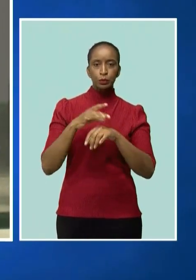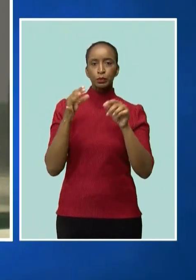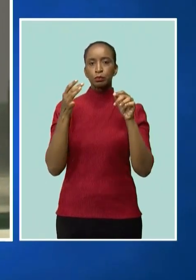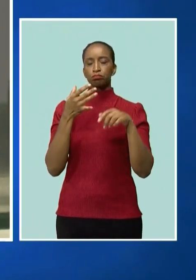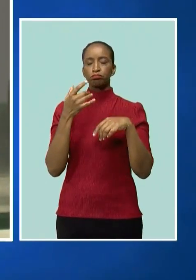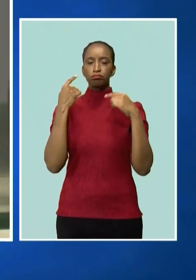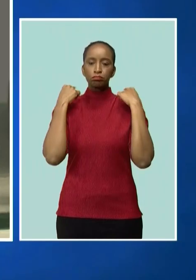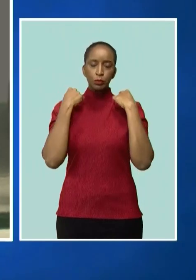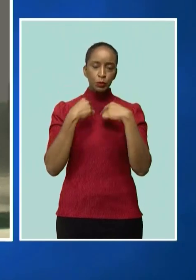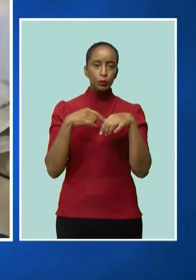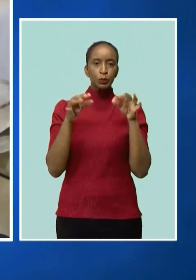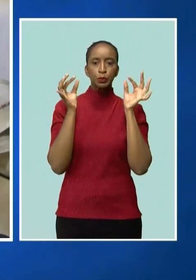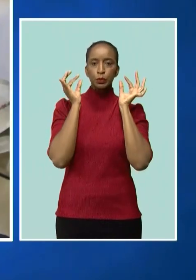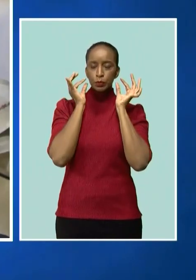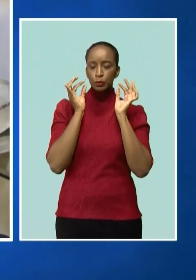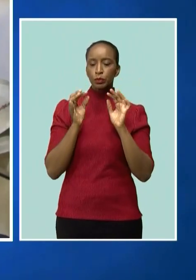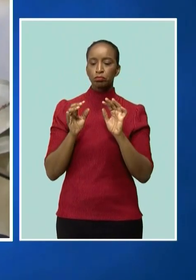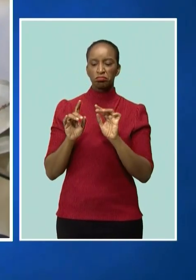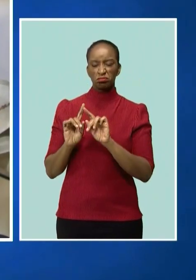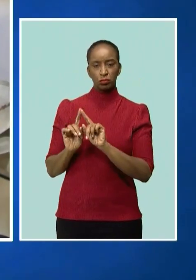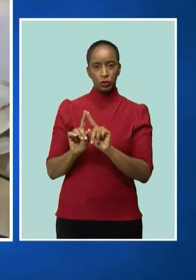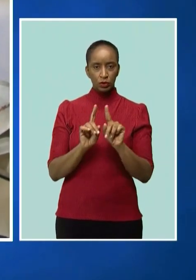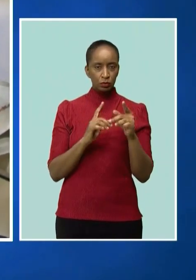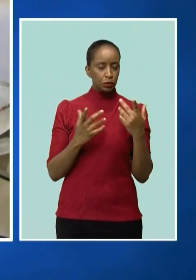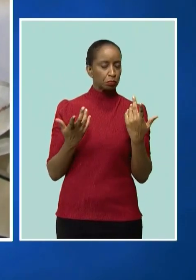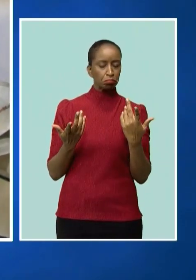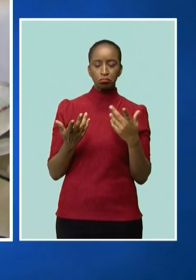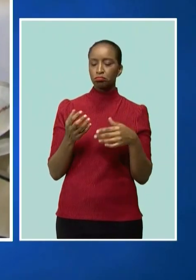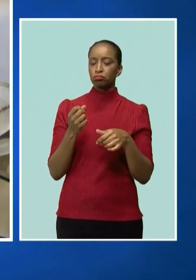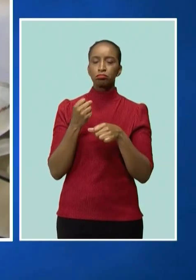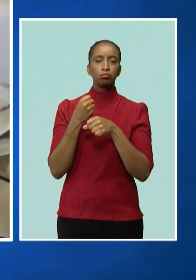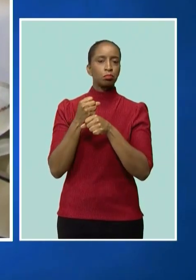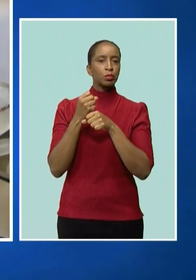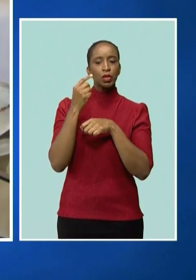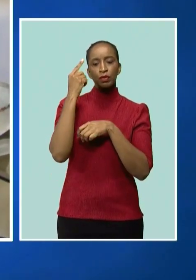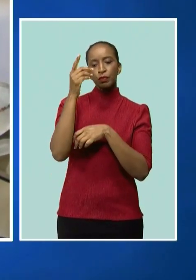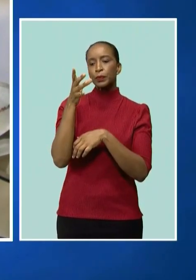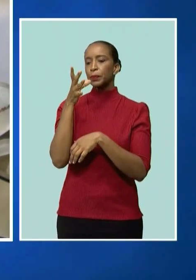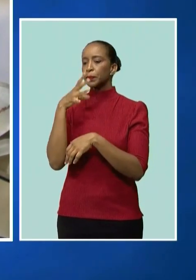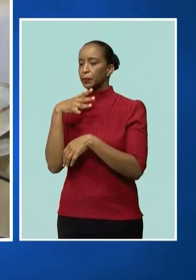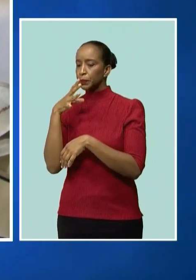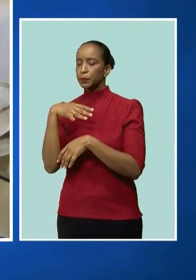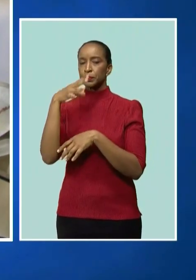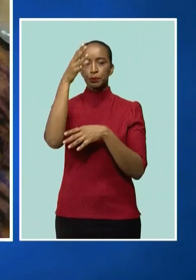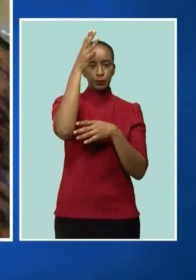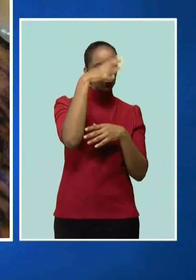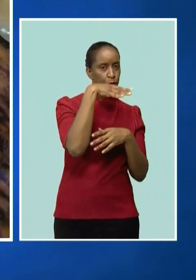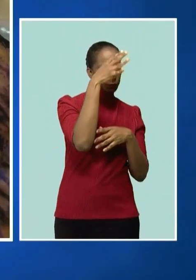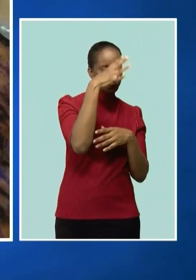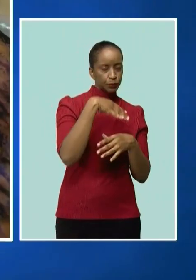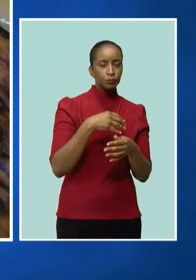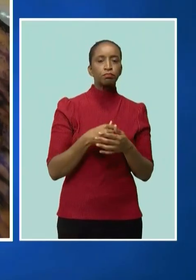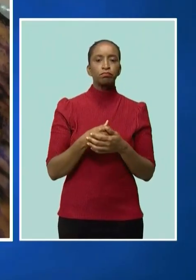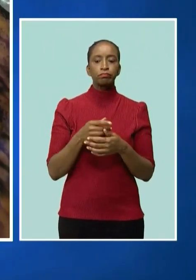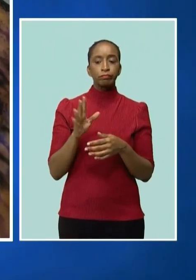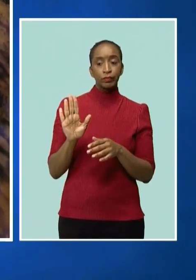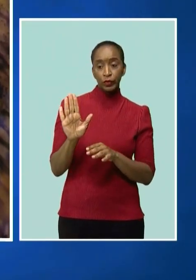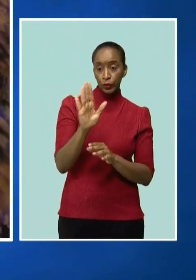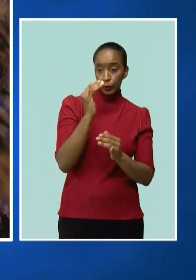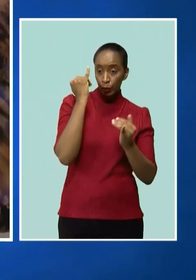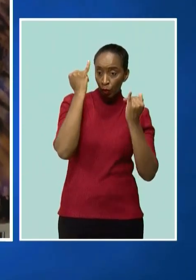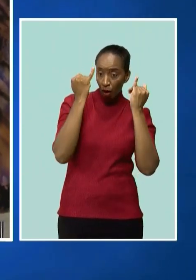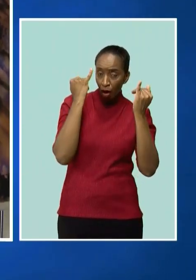are always willing to work with both male and female customers to help bring design concepts into reality. I offer a variety of